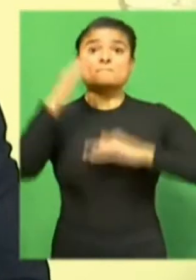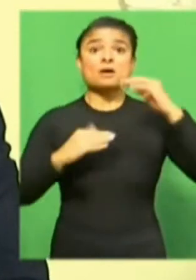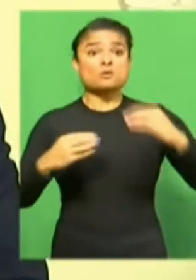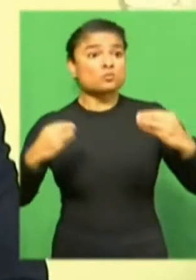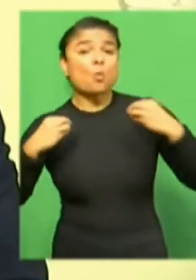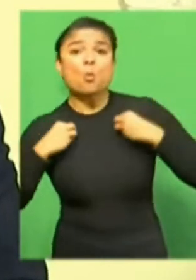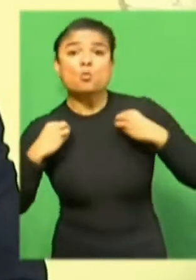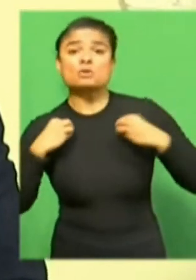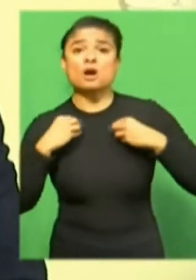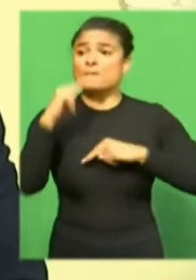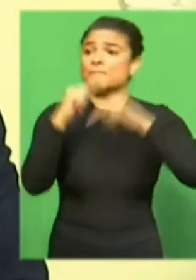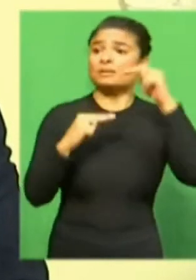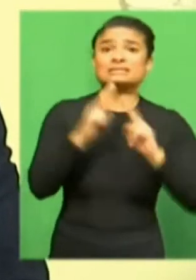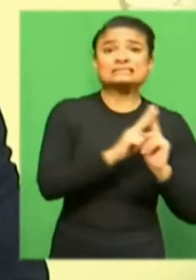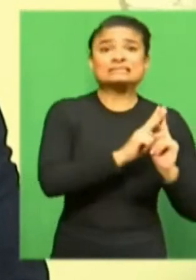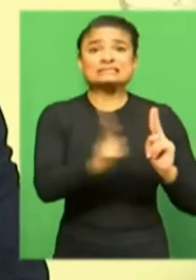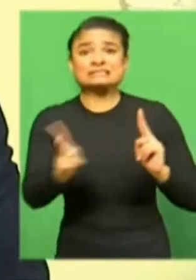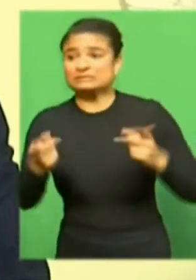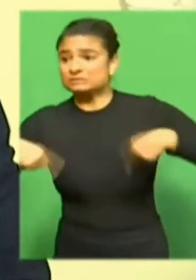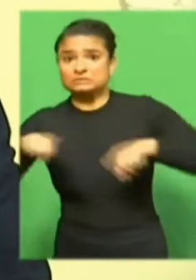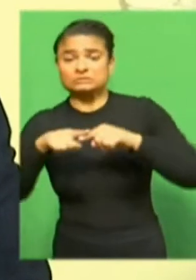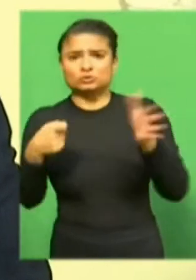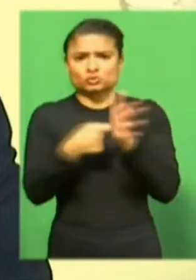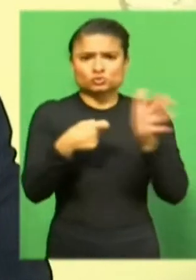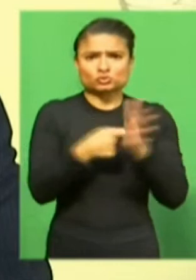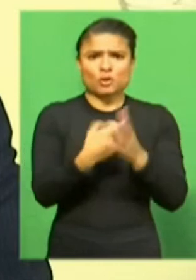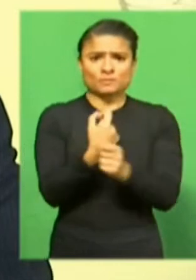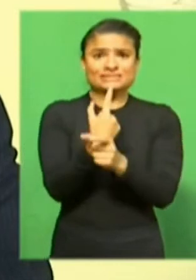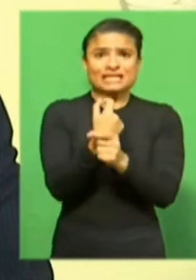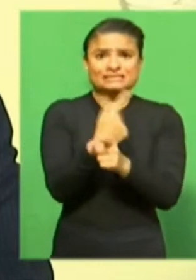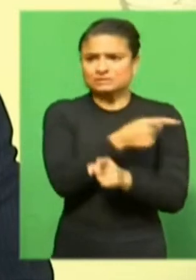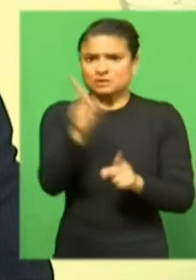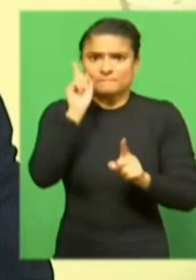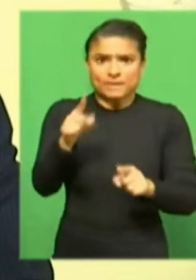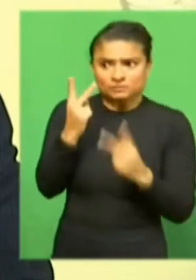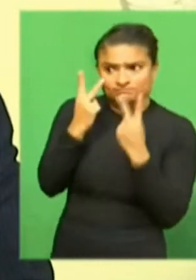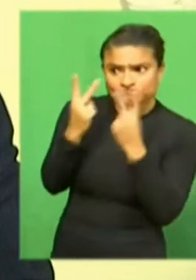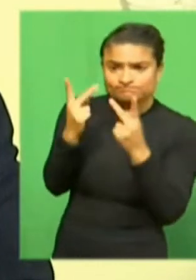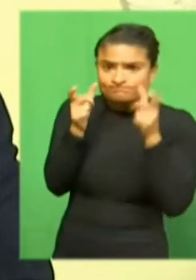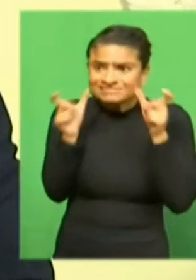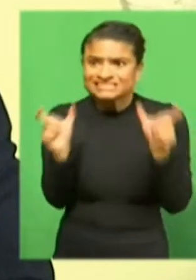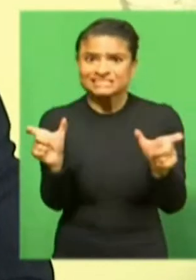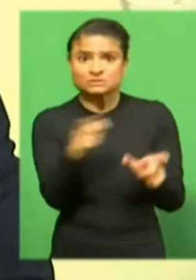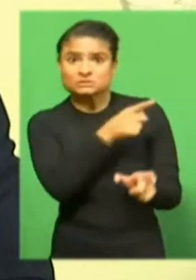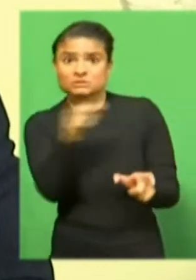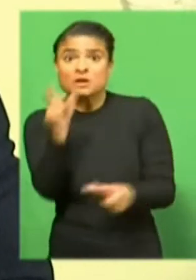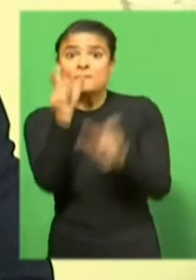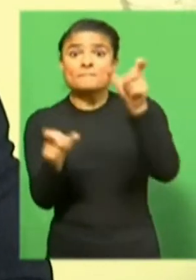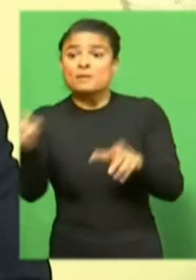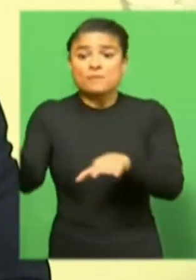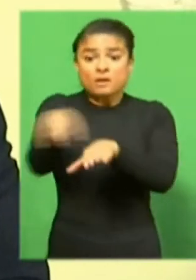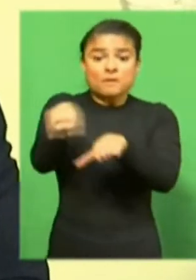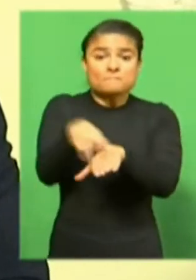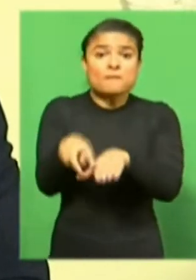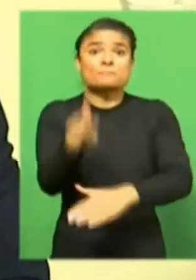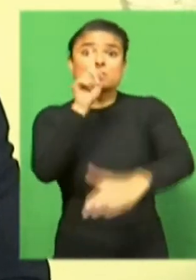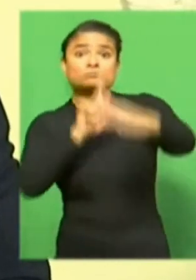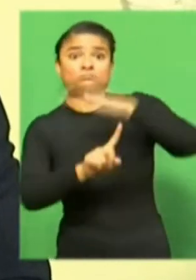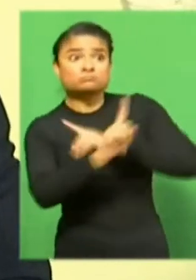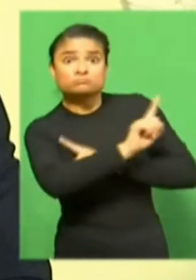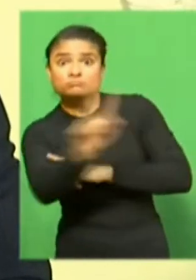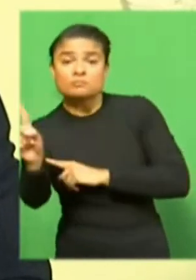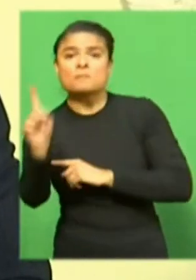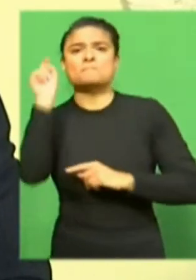shops, restaurants, taxis, and buses all have a responsibility to ensure that people on